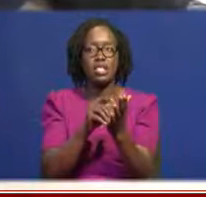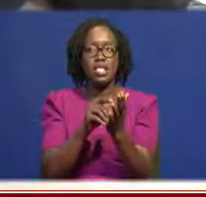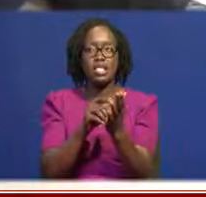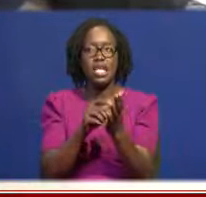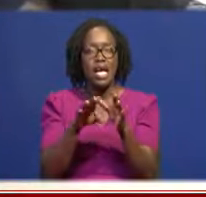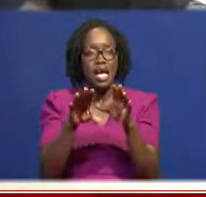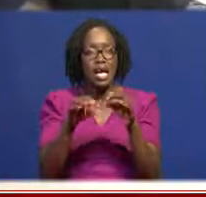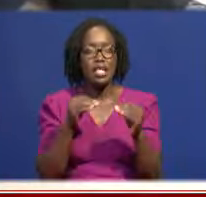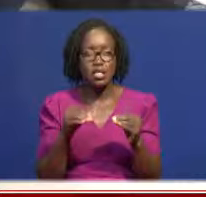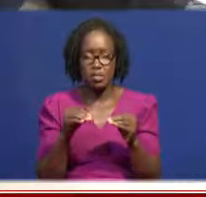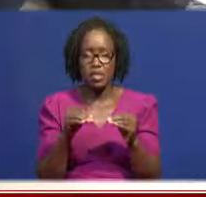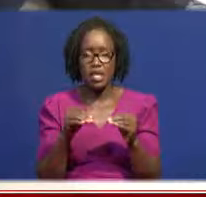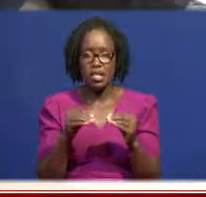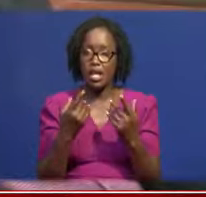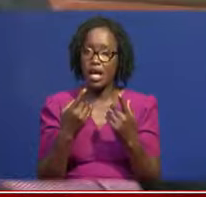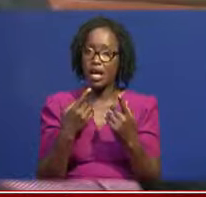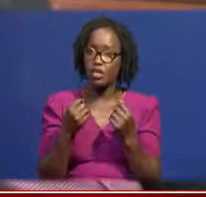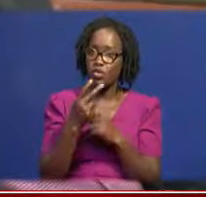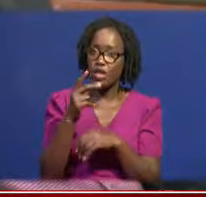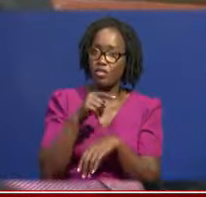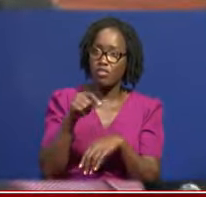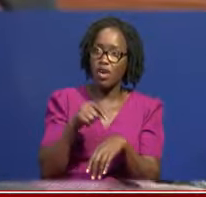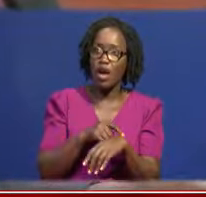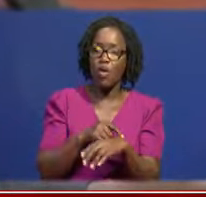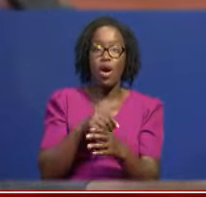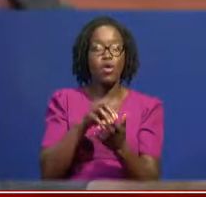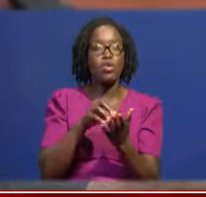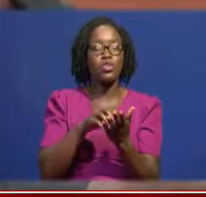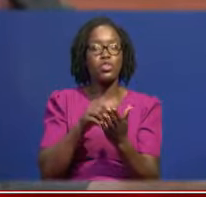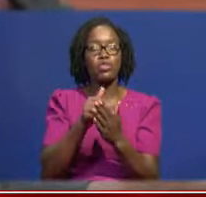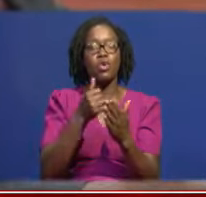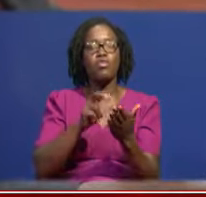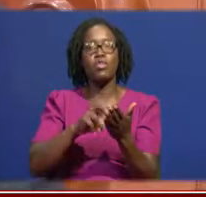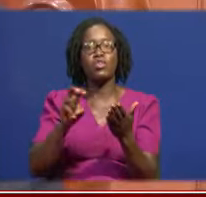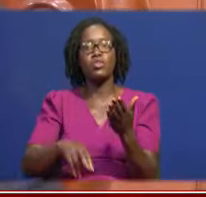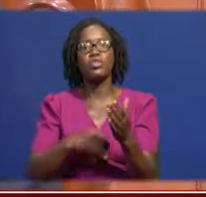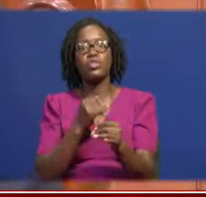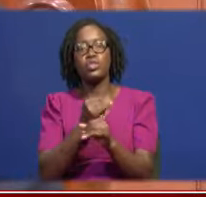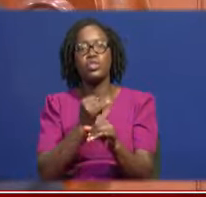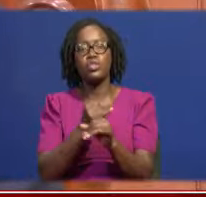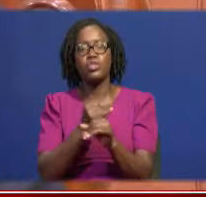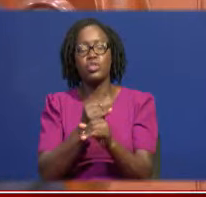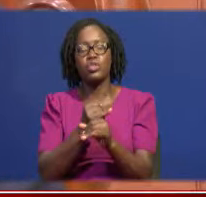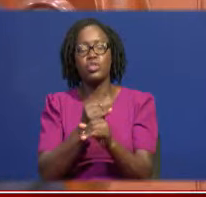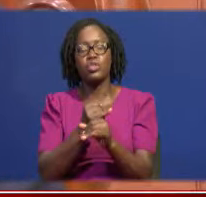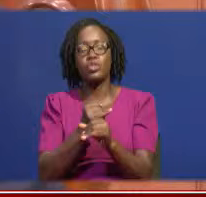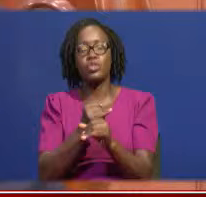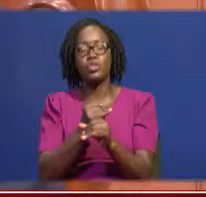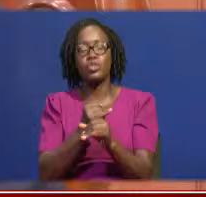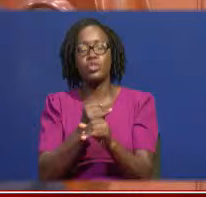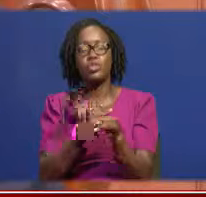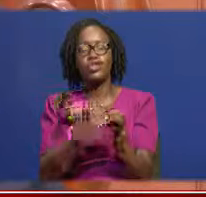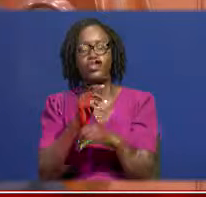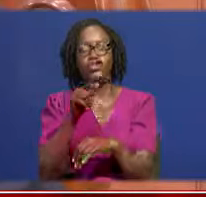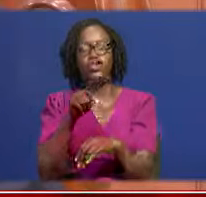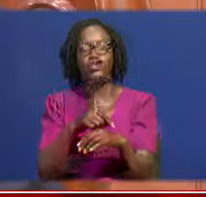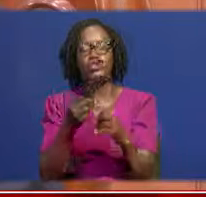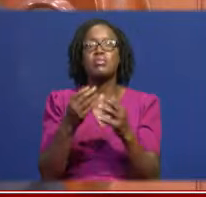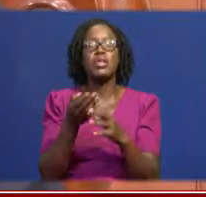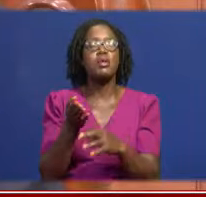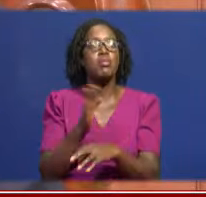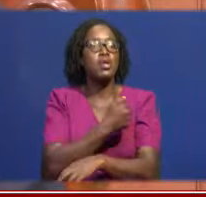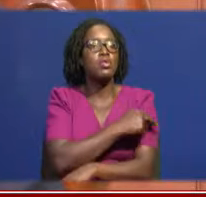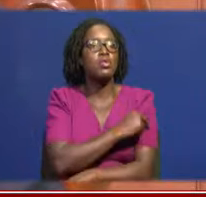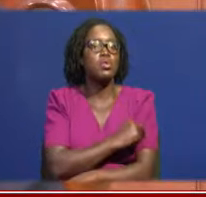to the 12-hour ultimatum to resume to work to avoid losing their jobs. After I said, many of them went back to